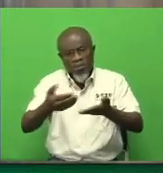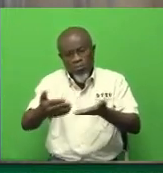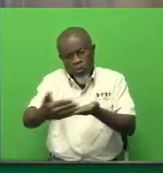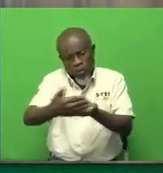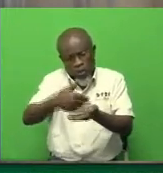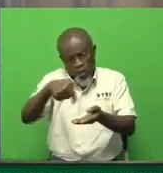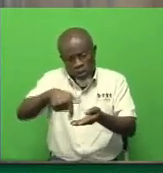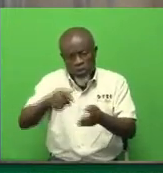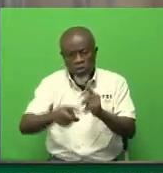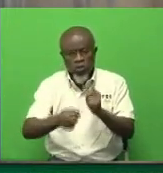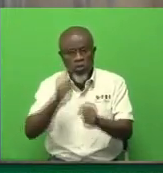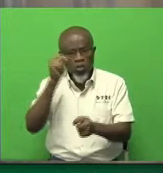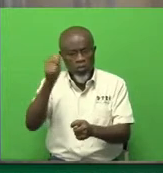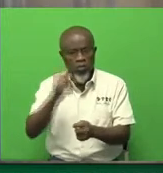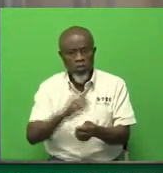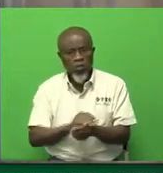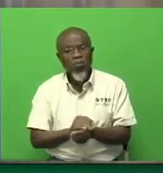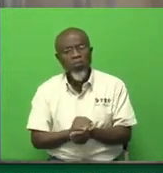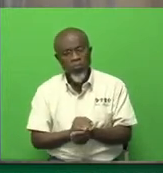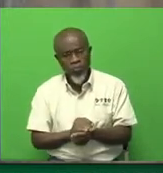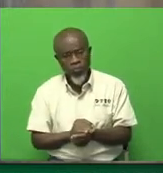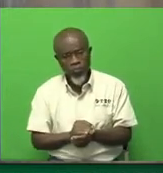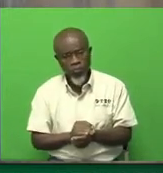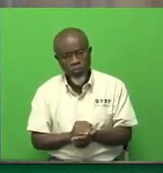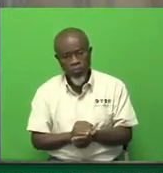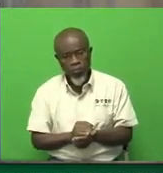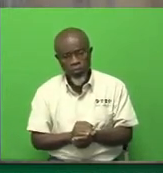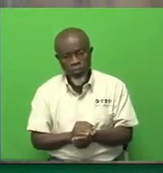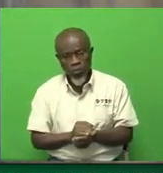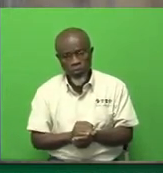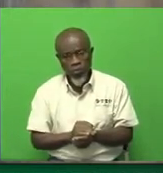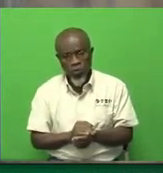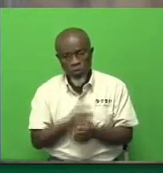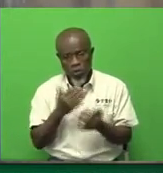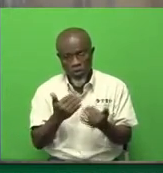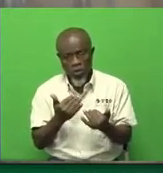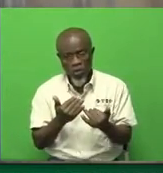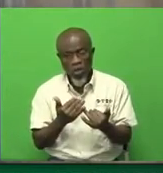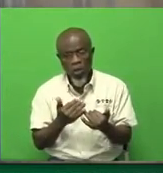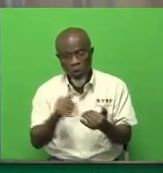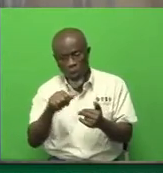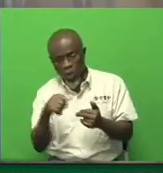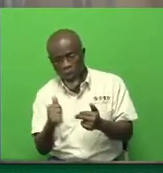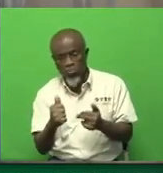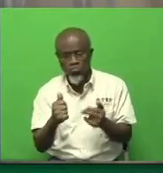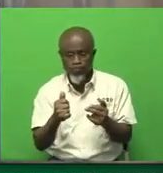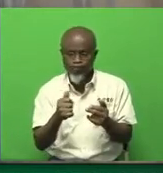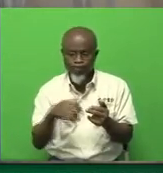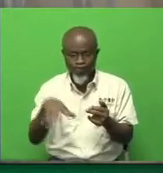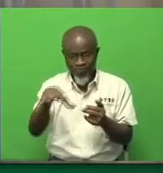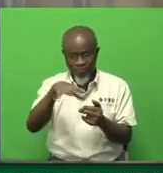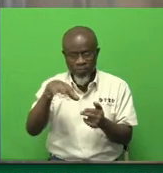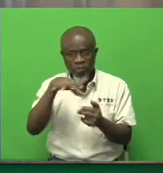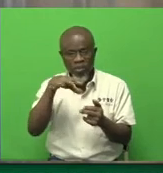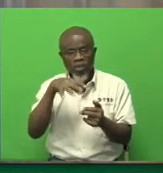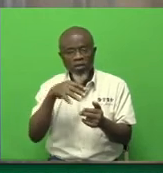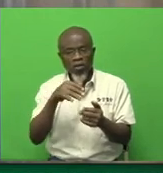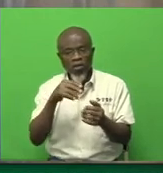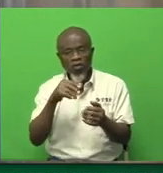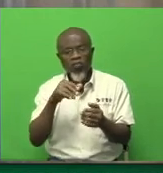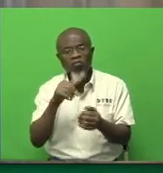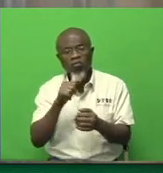of the bir I turn now to another aspect of institutional uh strength